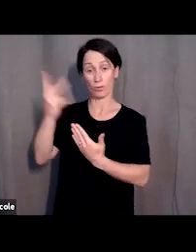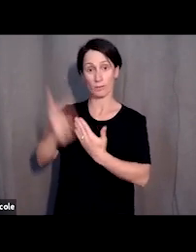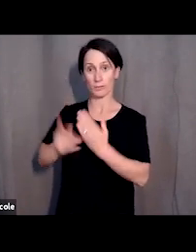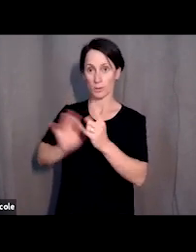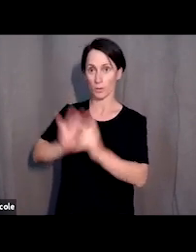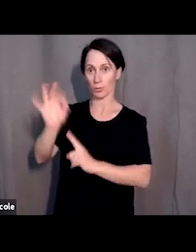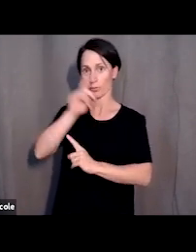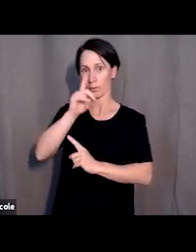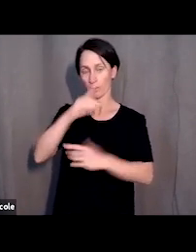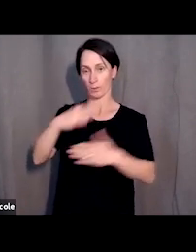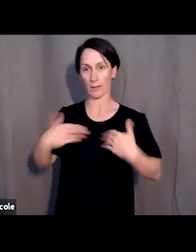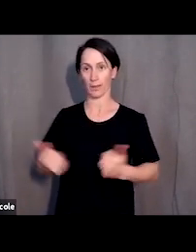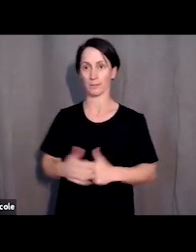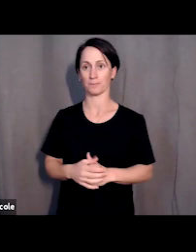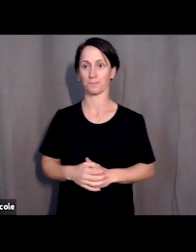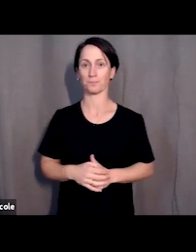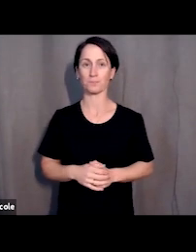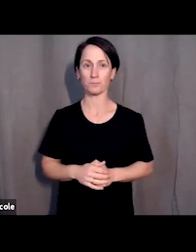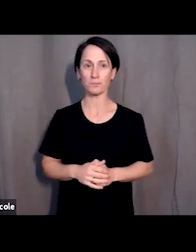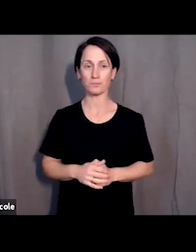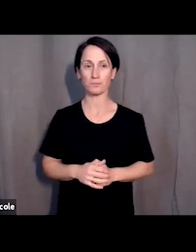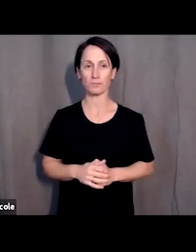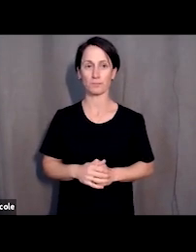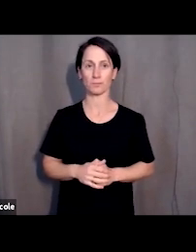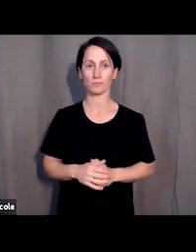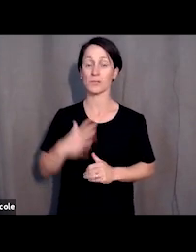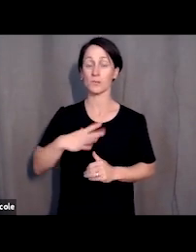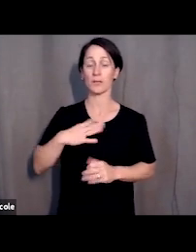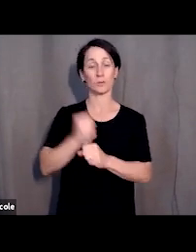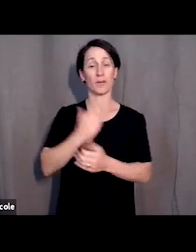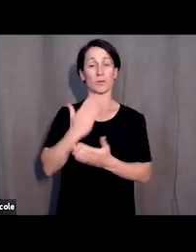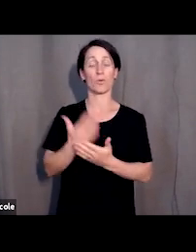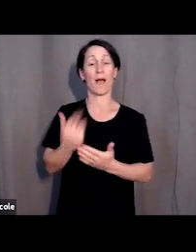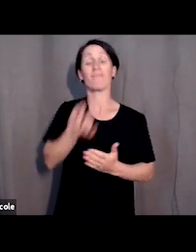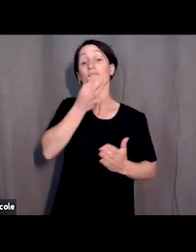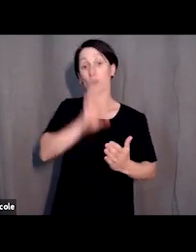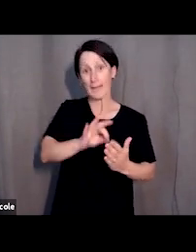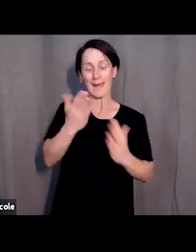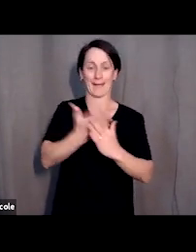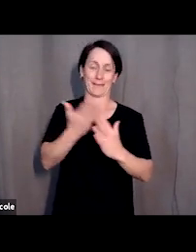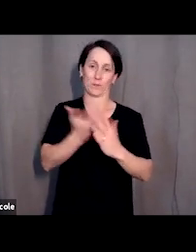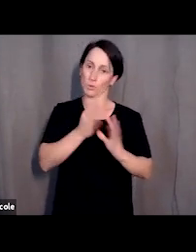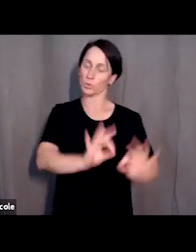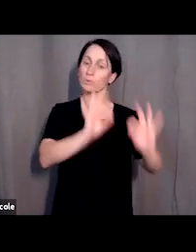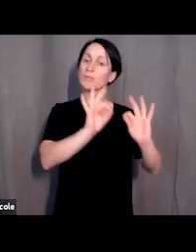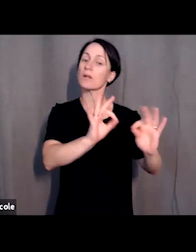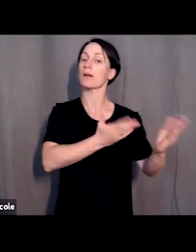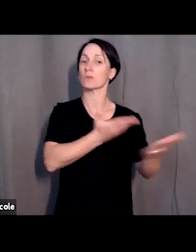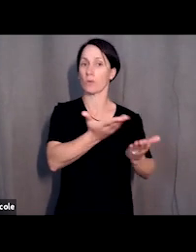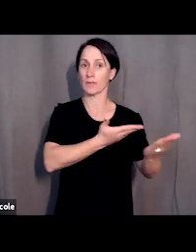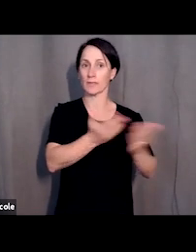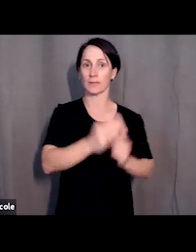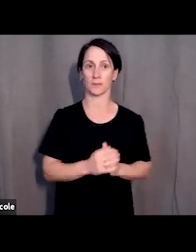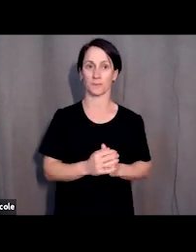Yes, thank you. And increase free access to specialised services, as I've already talked about. Dental is a particular